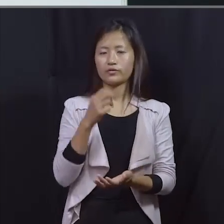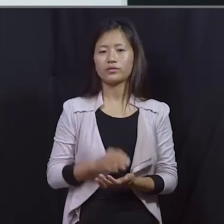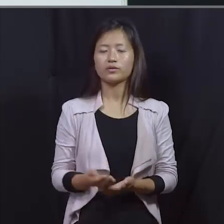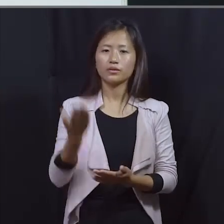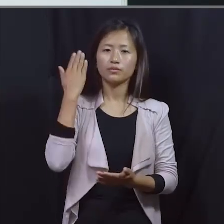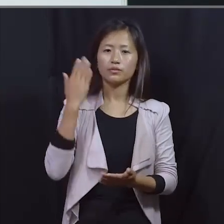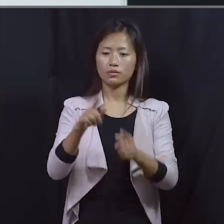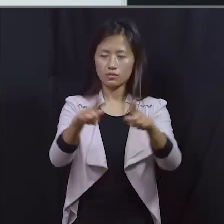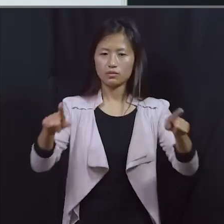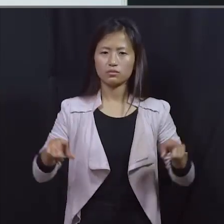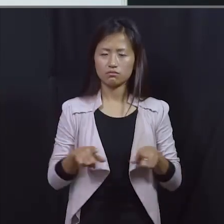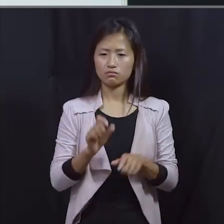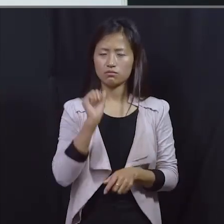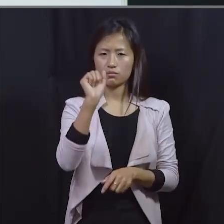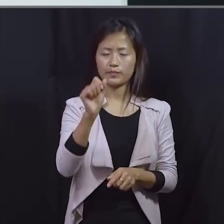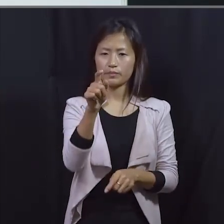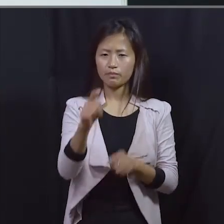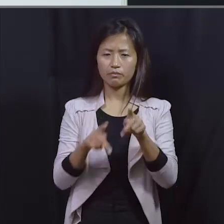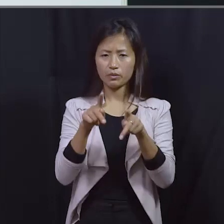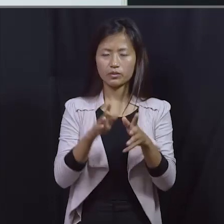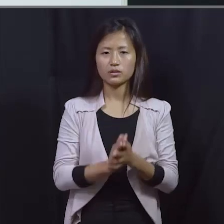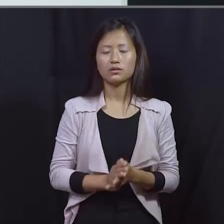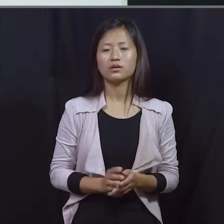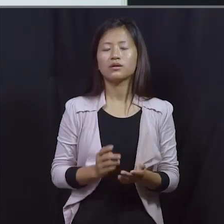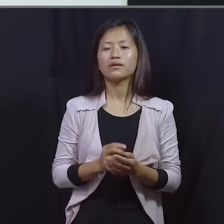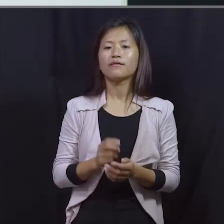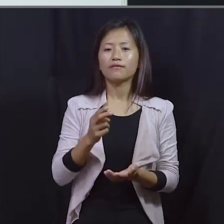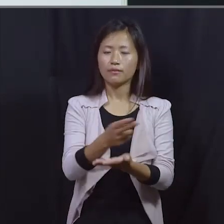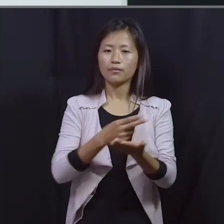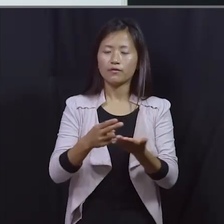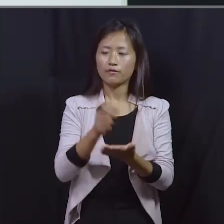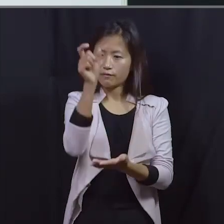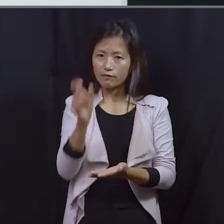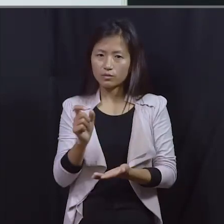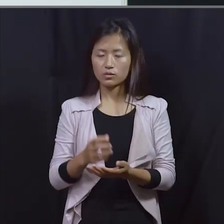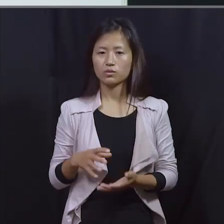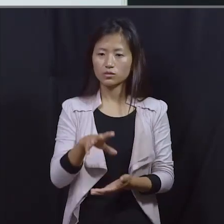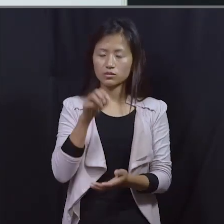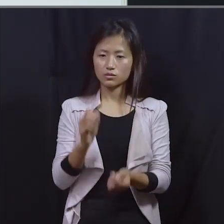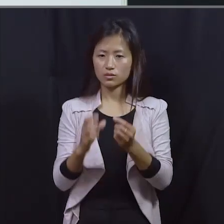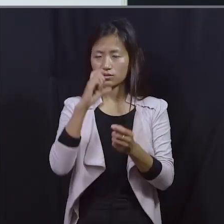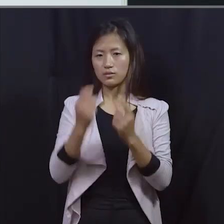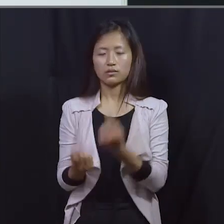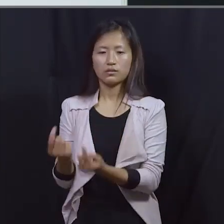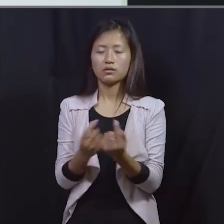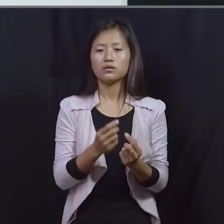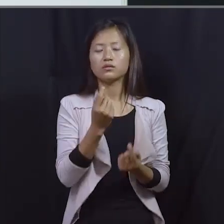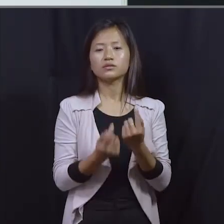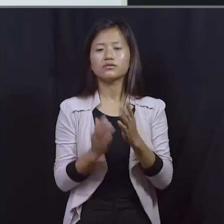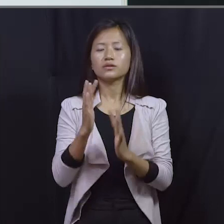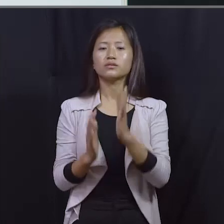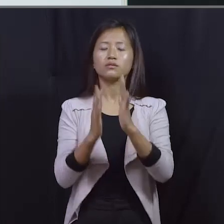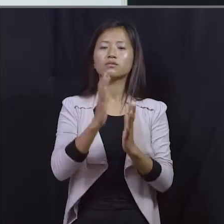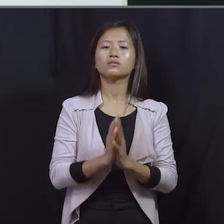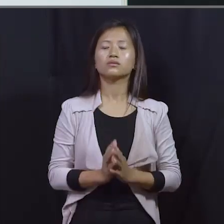before, land was not a personal property. So if a farmer wished to cultivate a bigger plot of land, he can do so. But